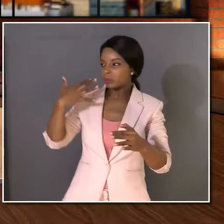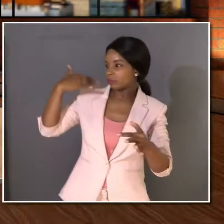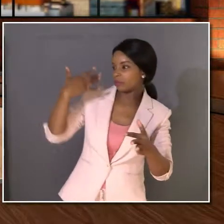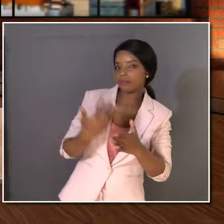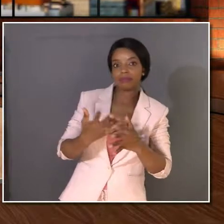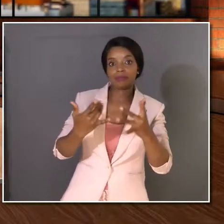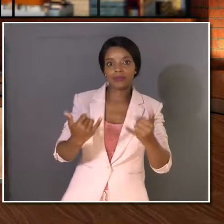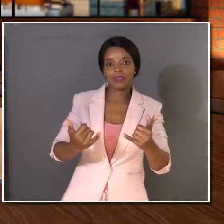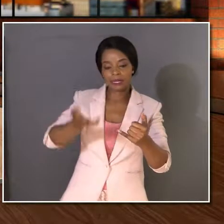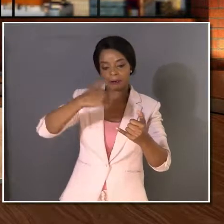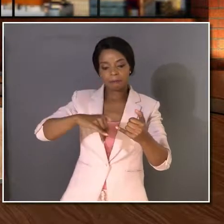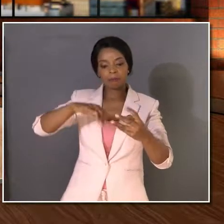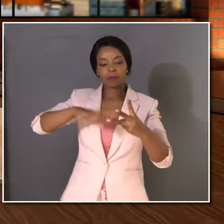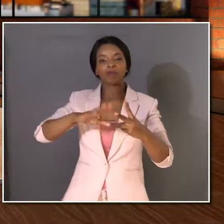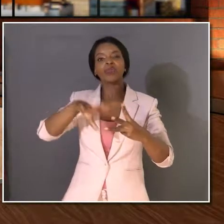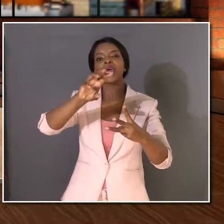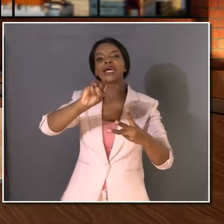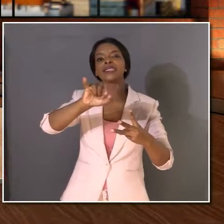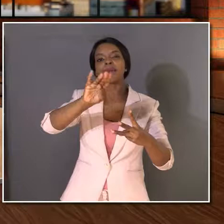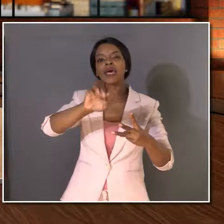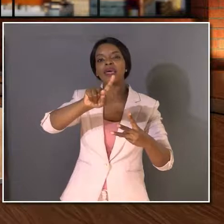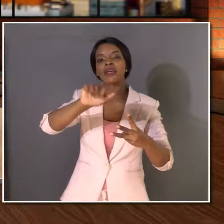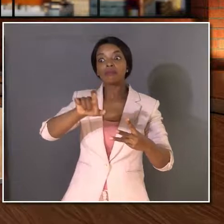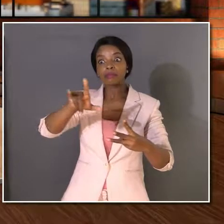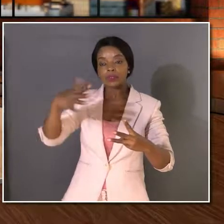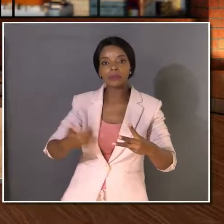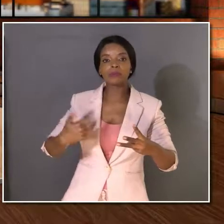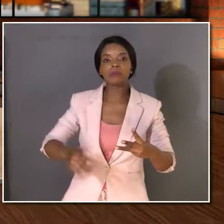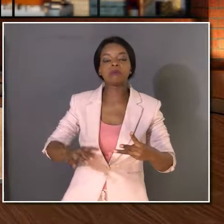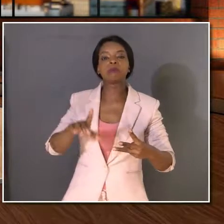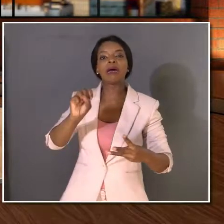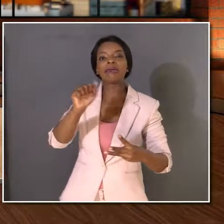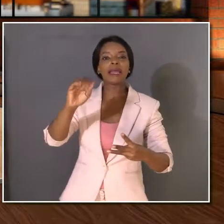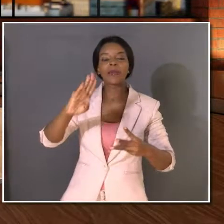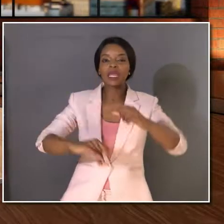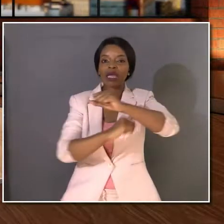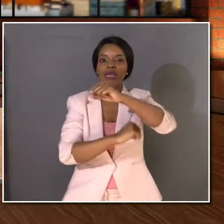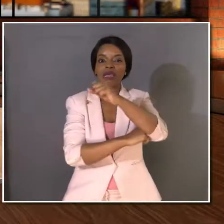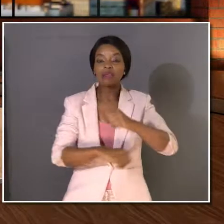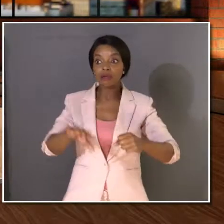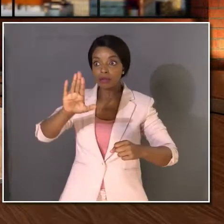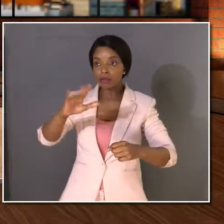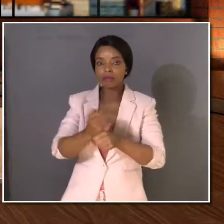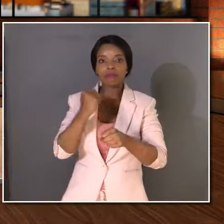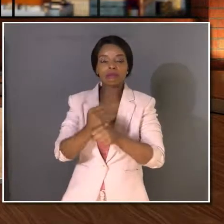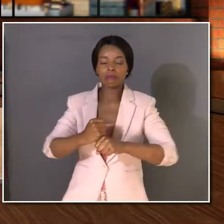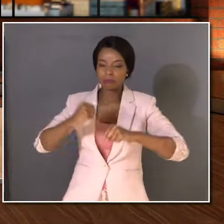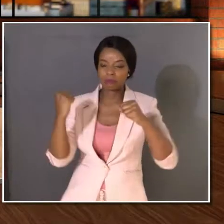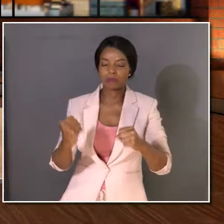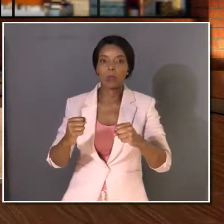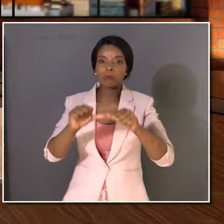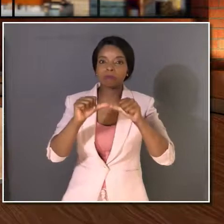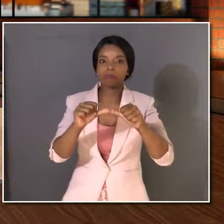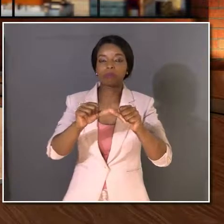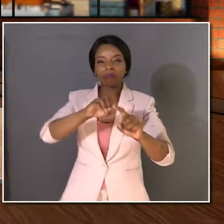Suvera Duki, well done to the SAB Foundation. Great to see this initiative is still going strong and wonderful impact in